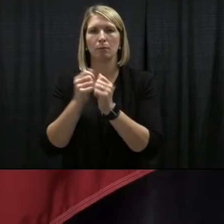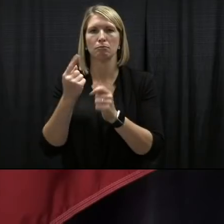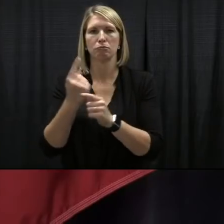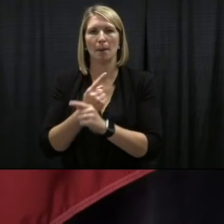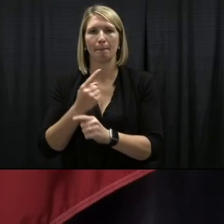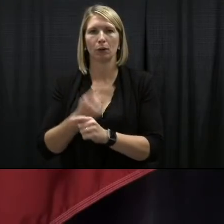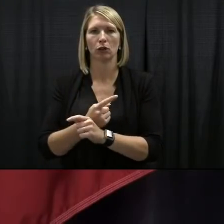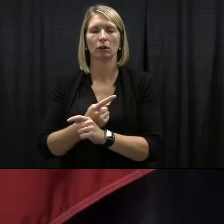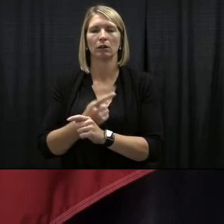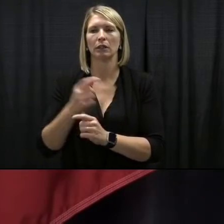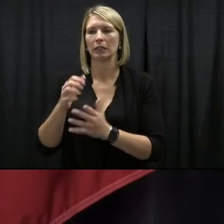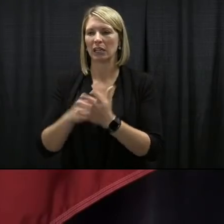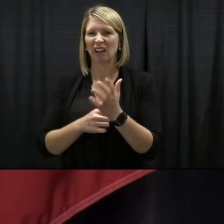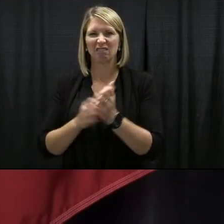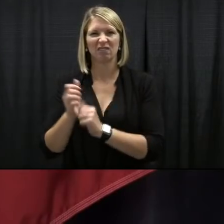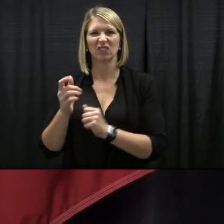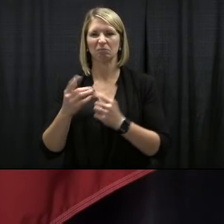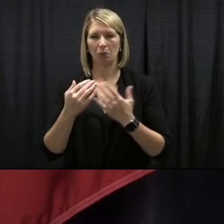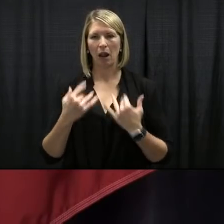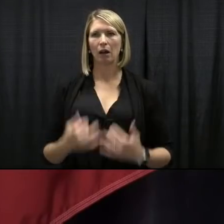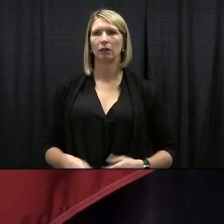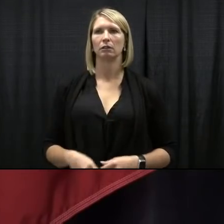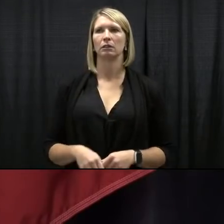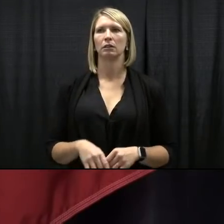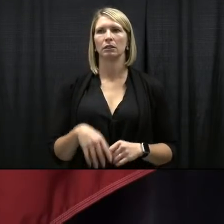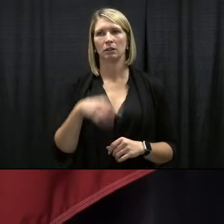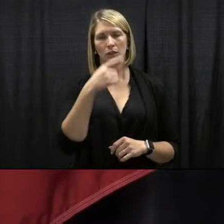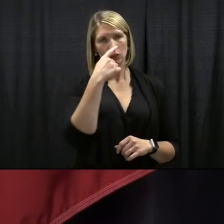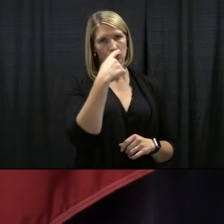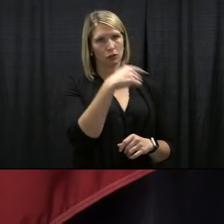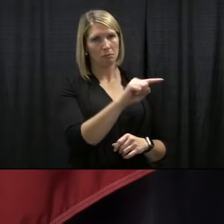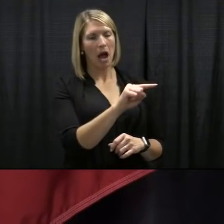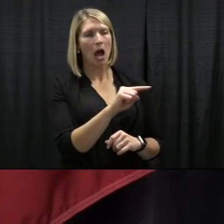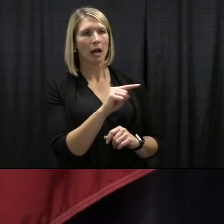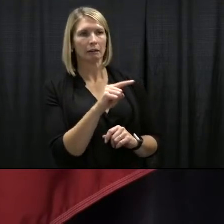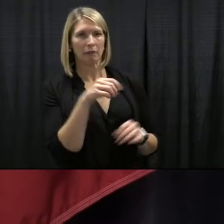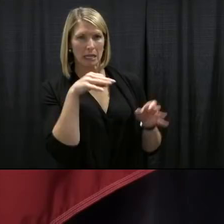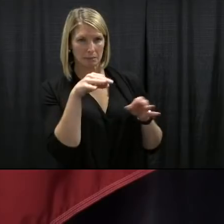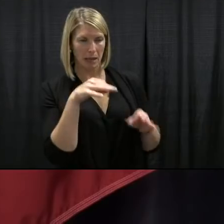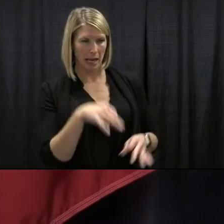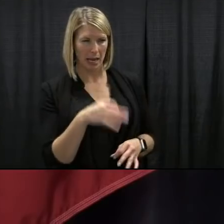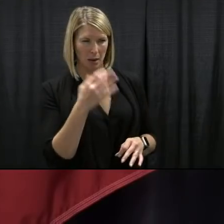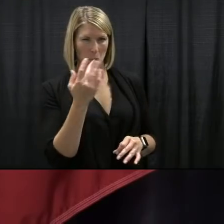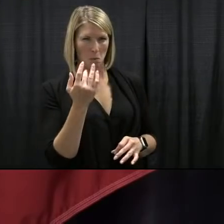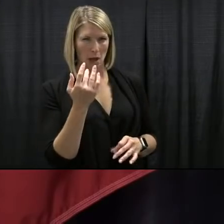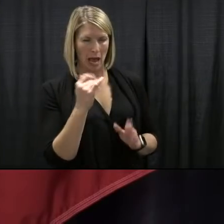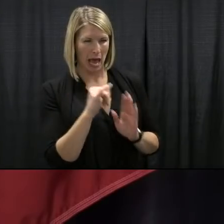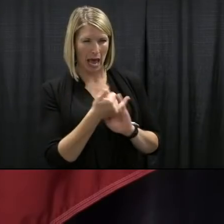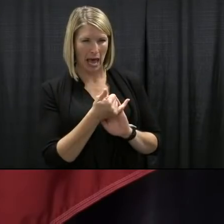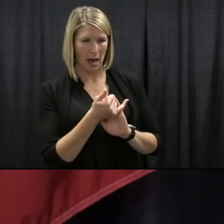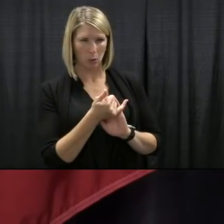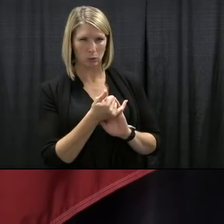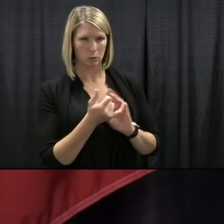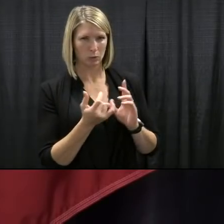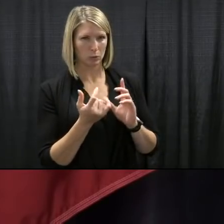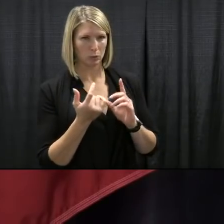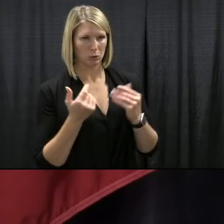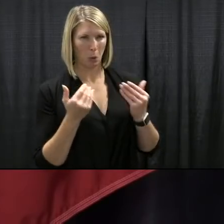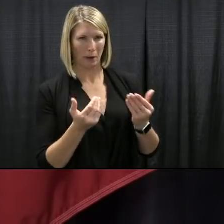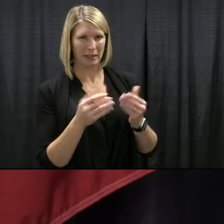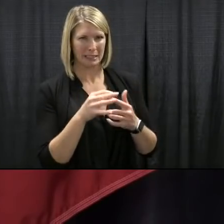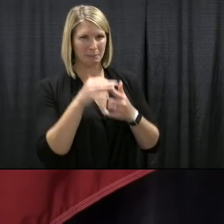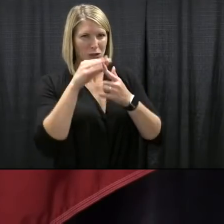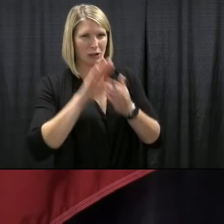I'm sorry, can you explain how that works? There's a process by which they can request that.